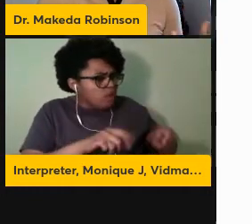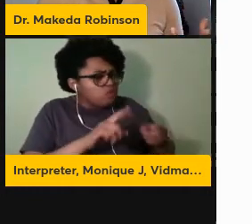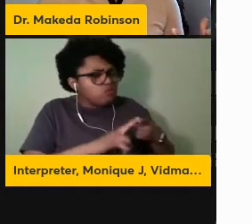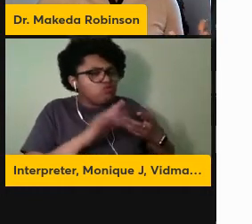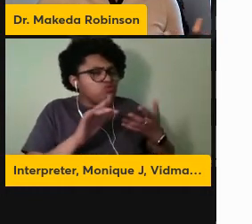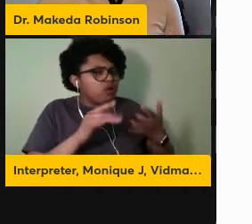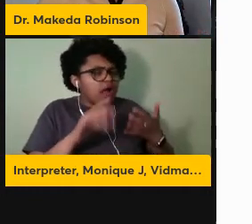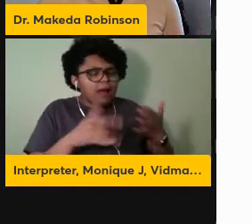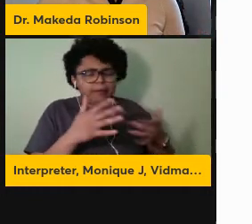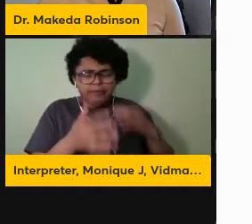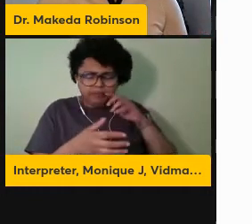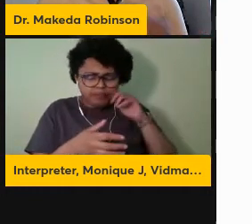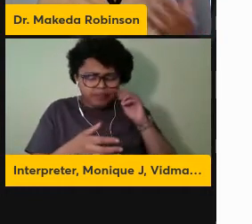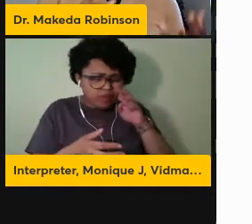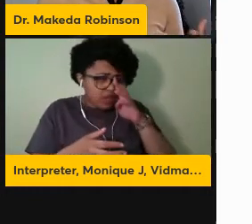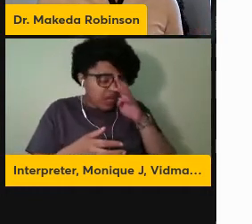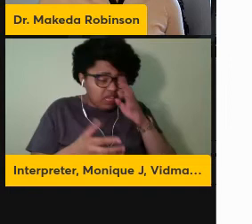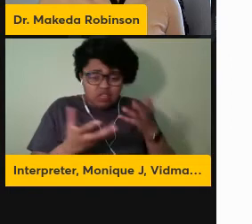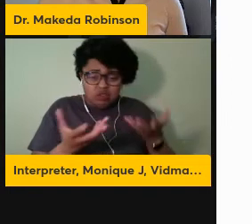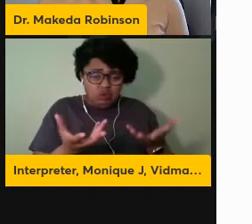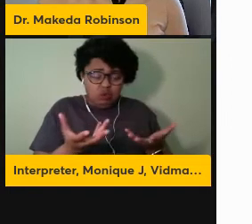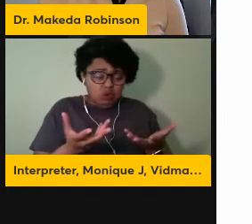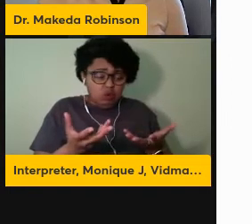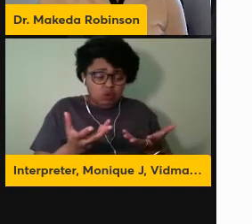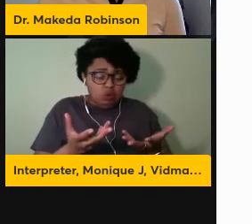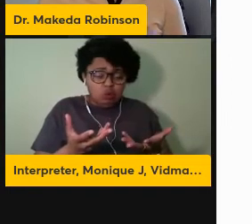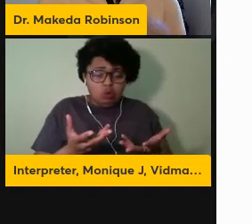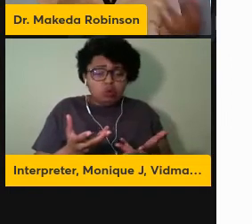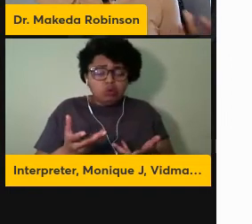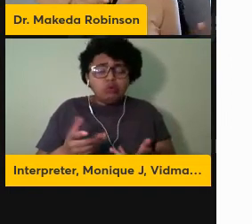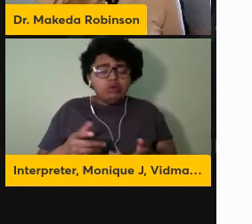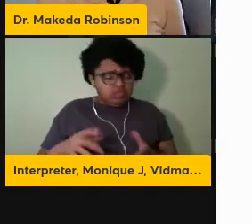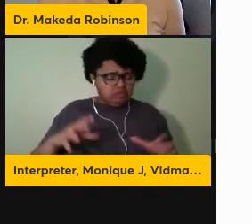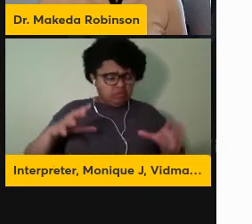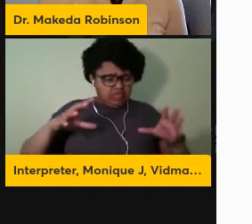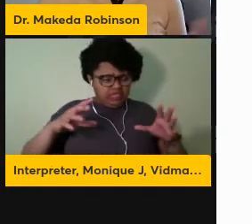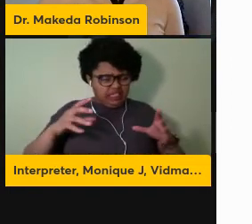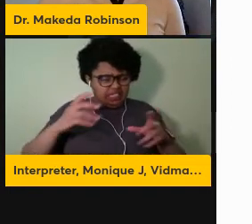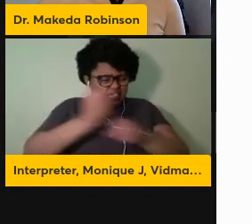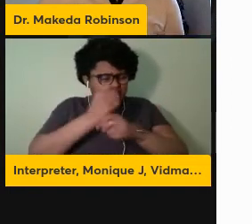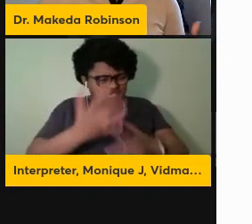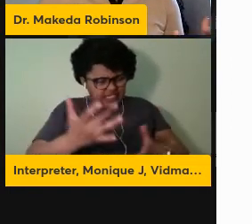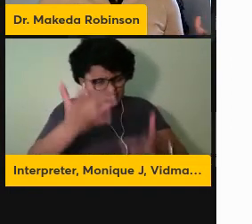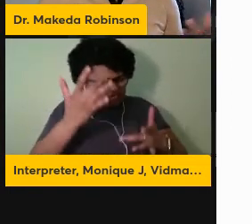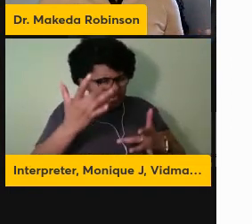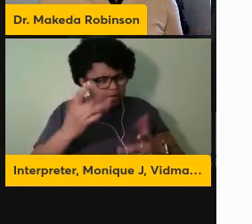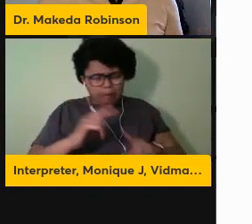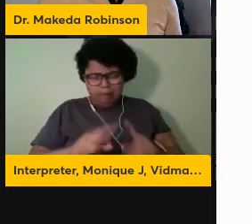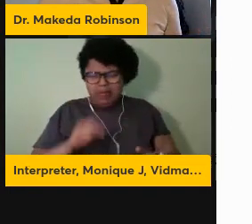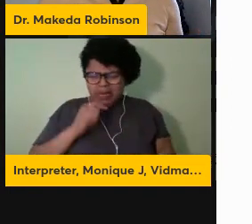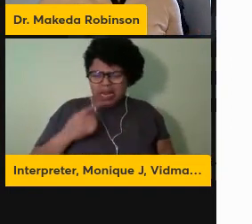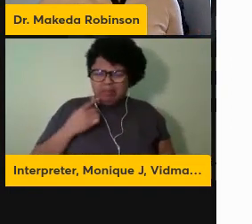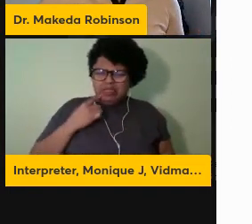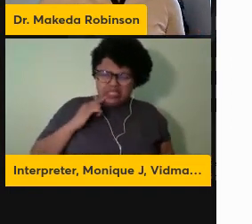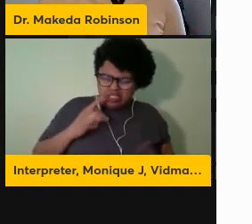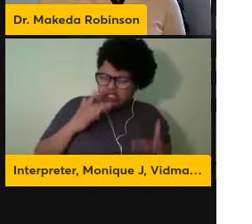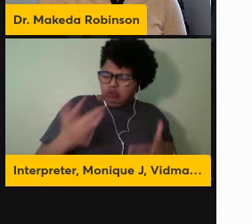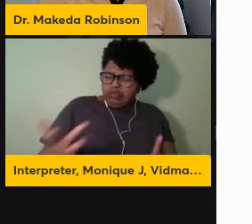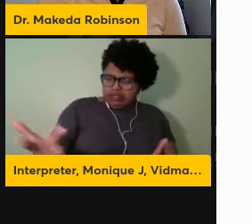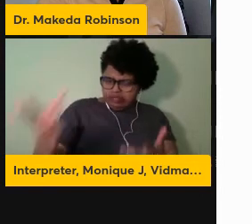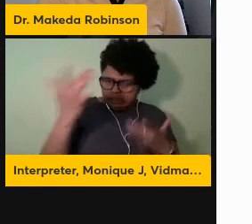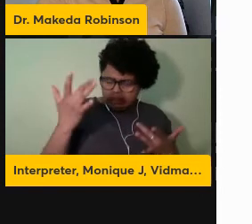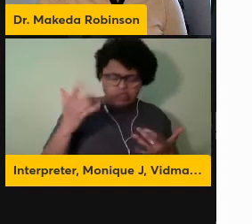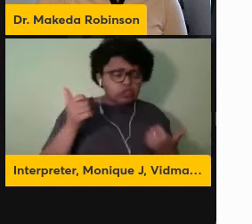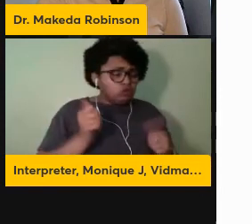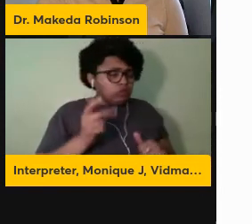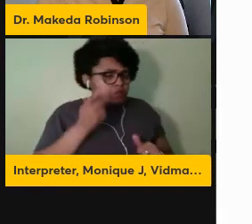deal with the virus in a way where they were not developing these severe diseases. And so I turned to look at potentially innate immune responses that might